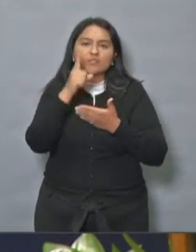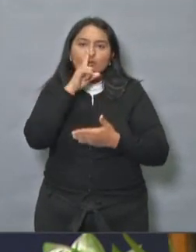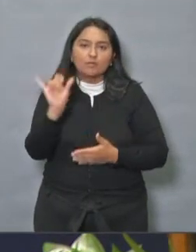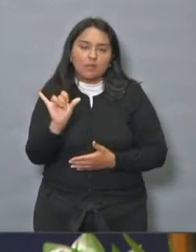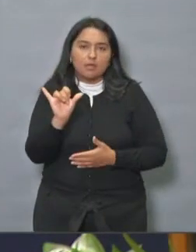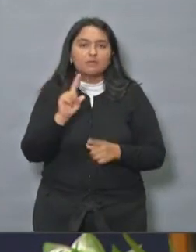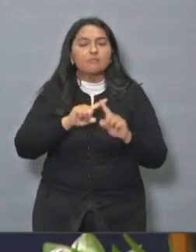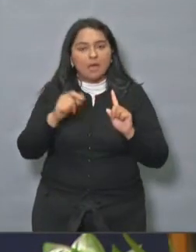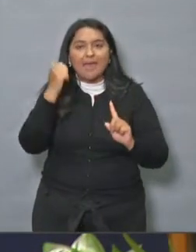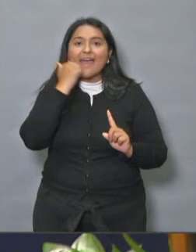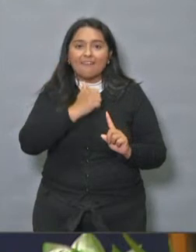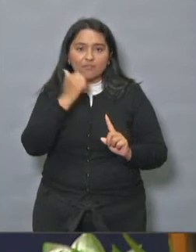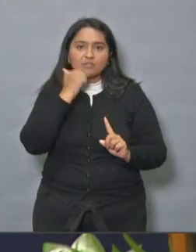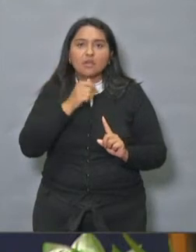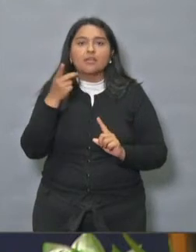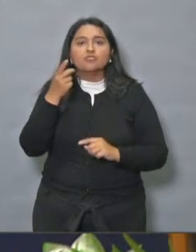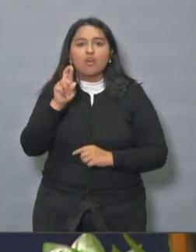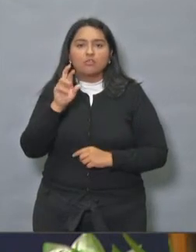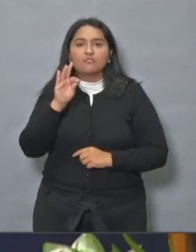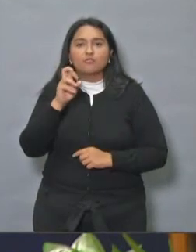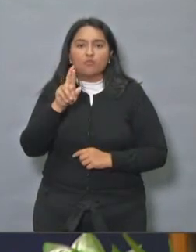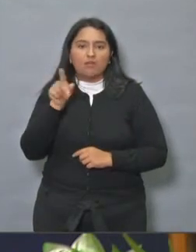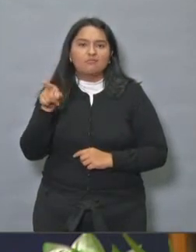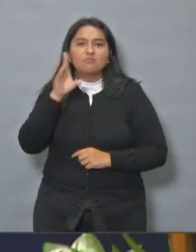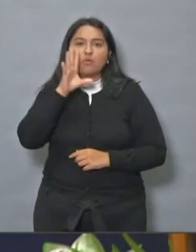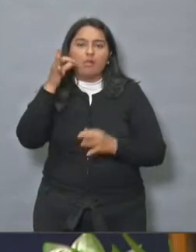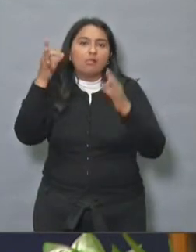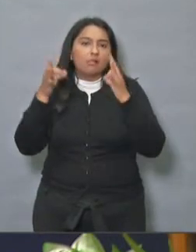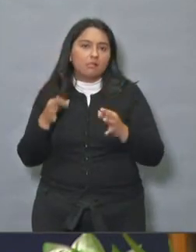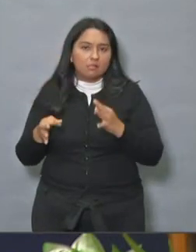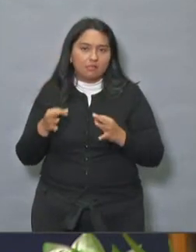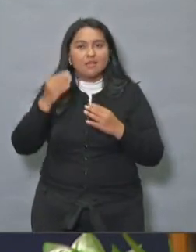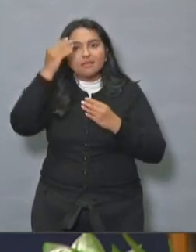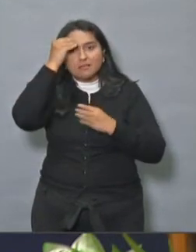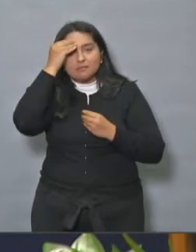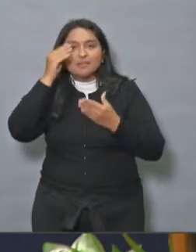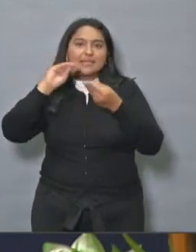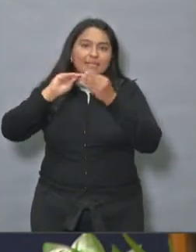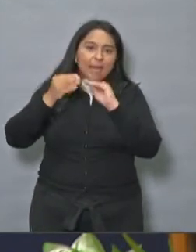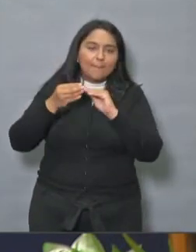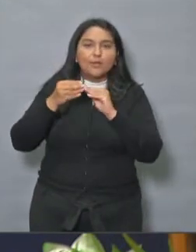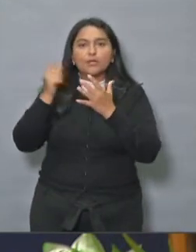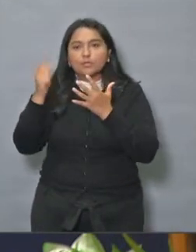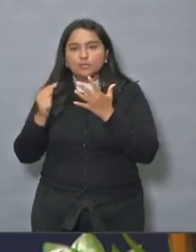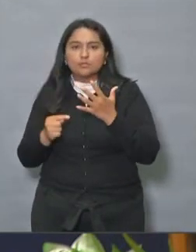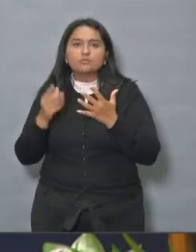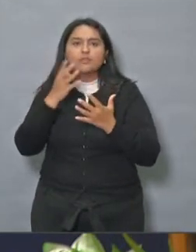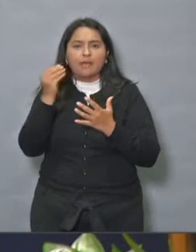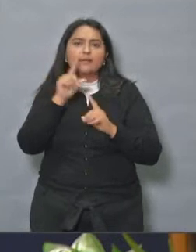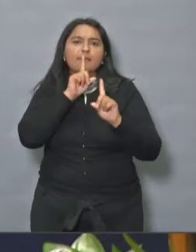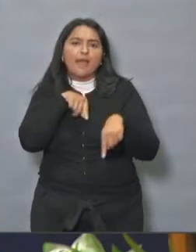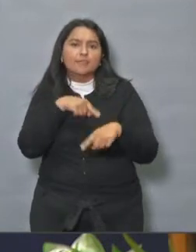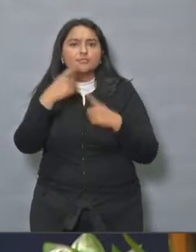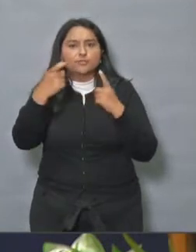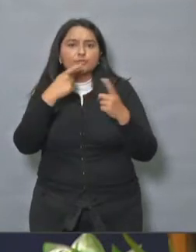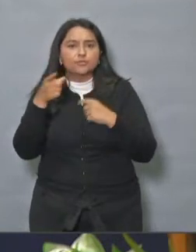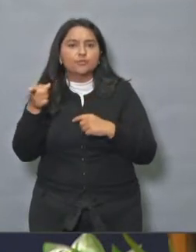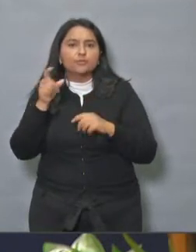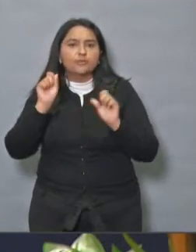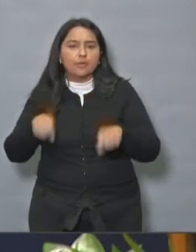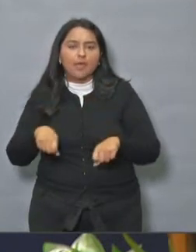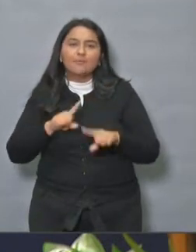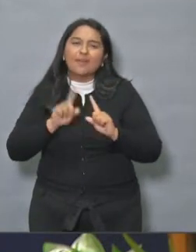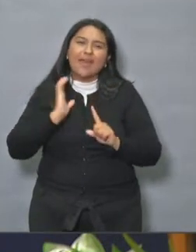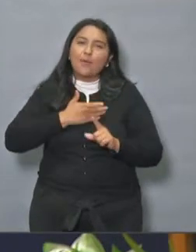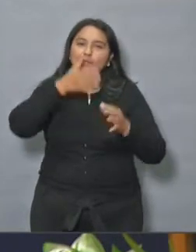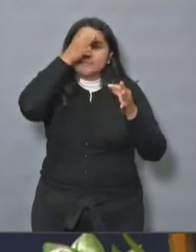will be issuing a press release that will give updated numbers as well as make herself available to answer any questions. But it was just a decision. We